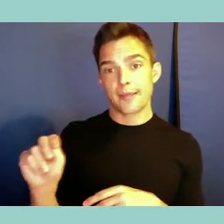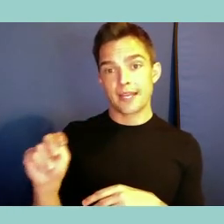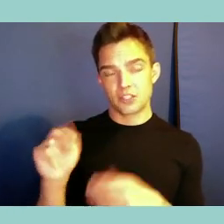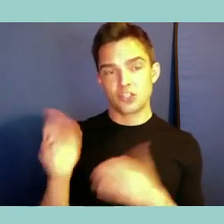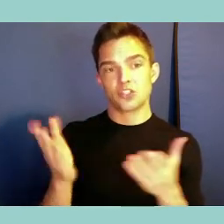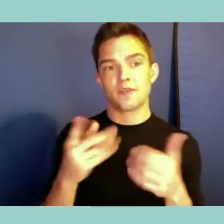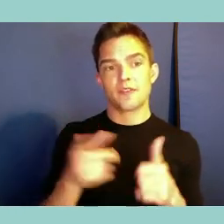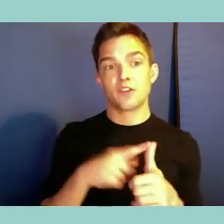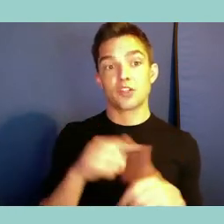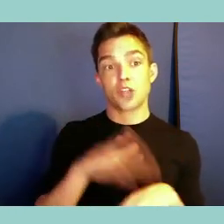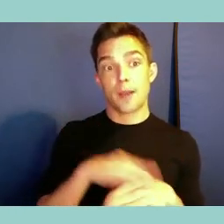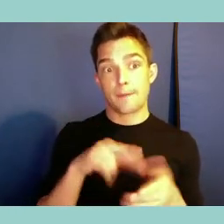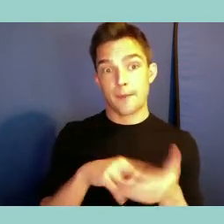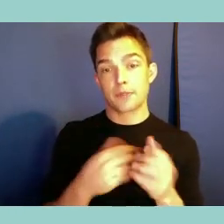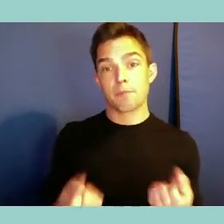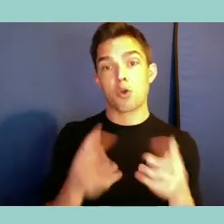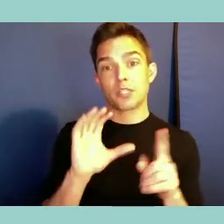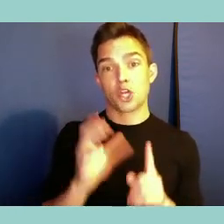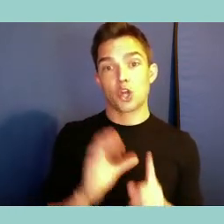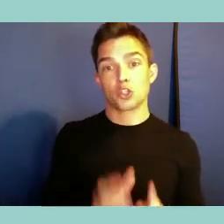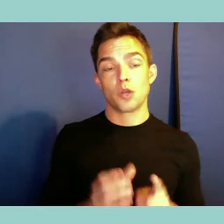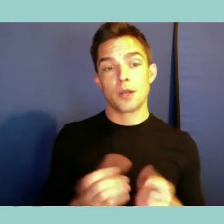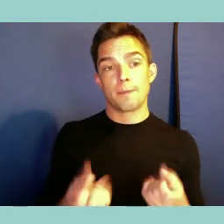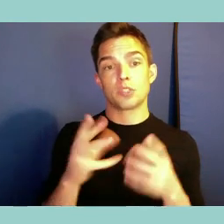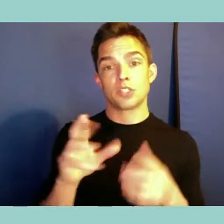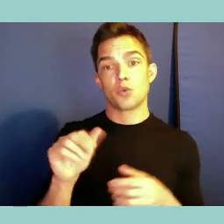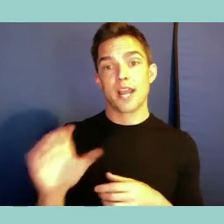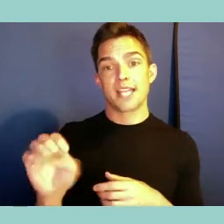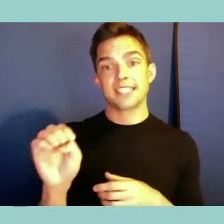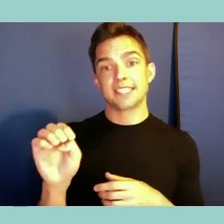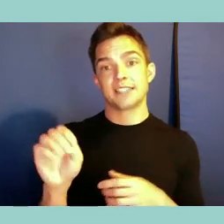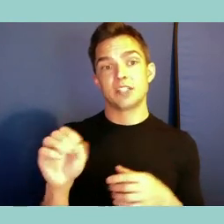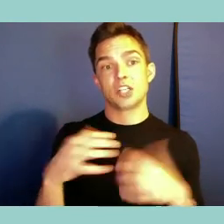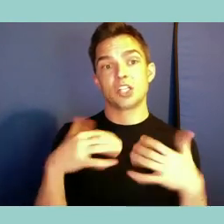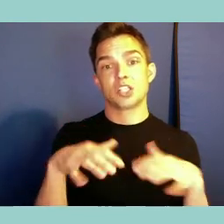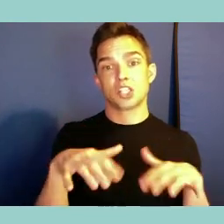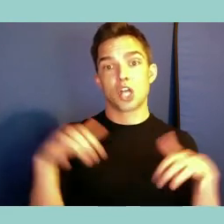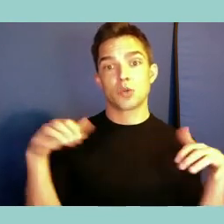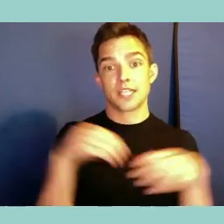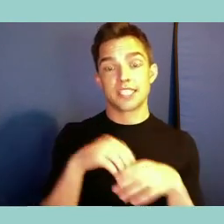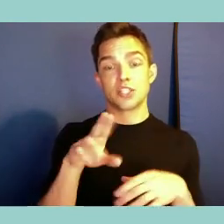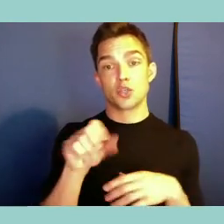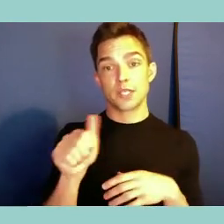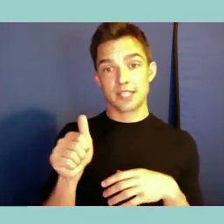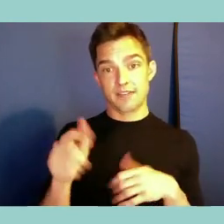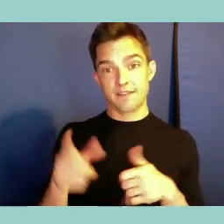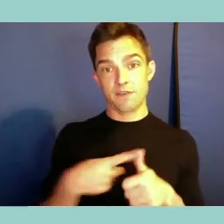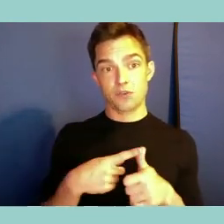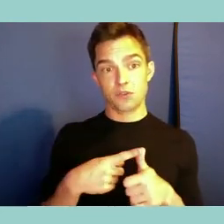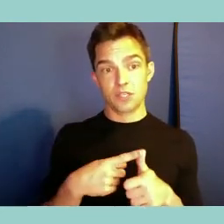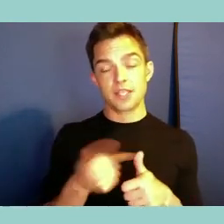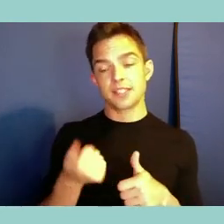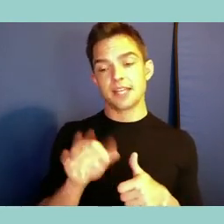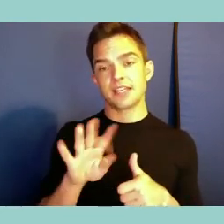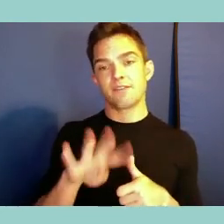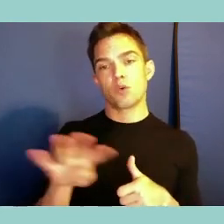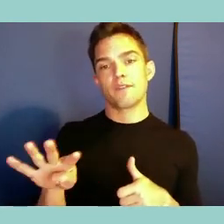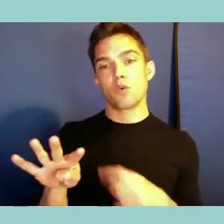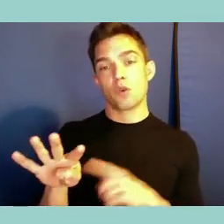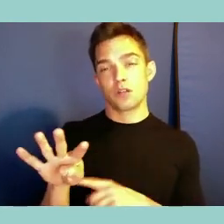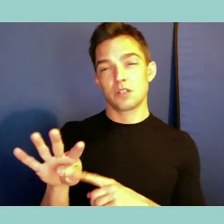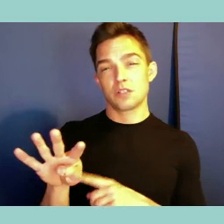first intentionally multicultural, multiracial congregation in the United States. It was